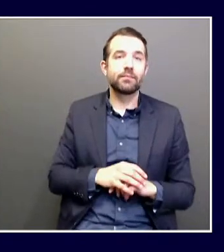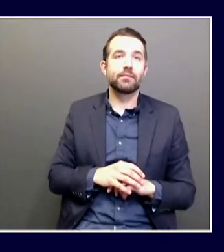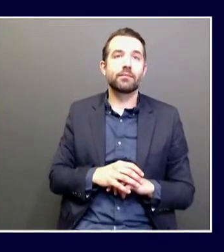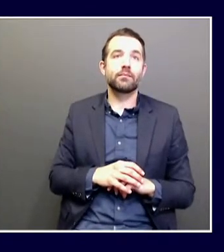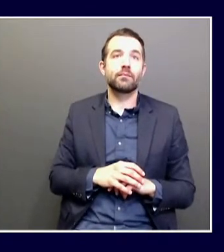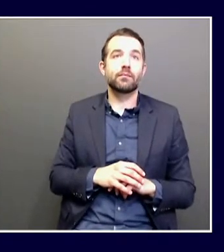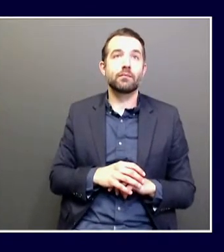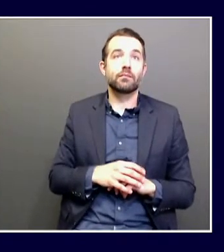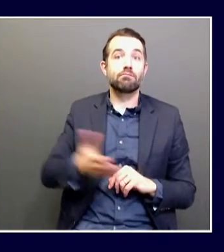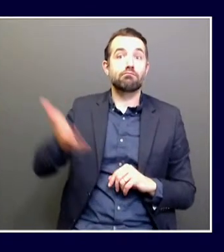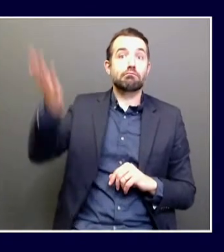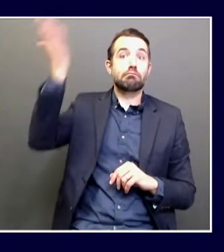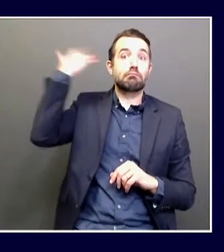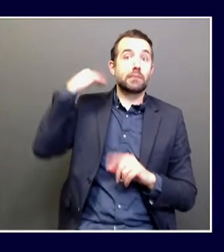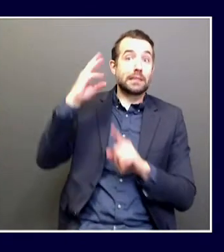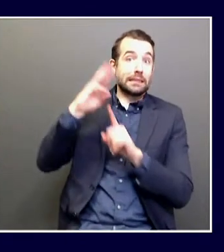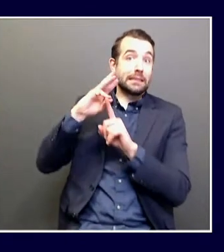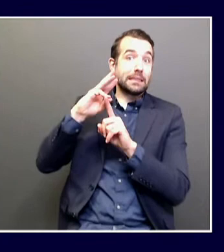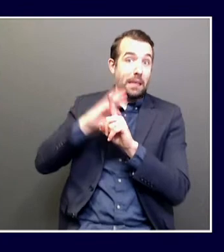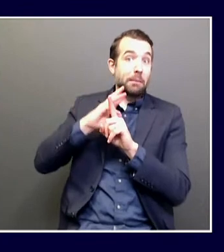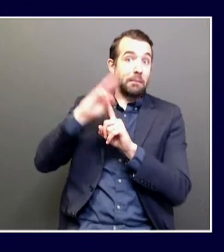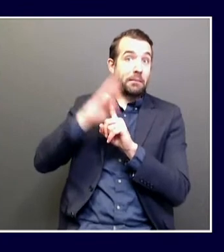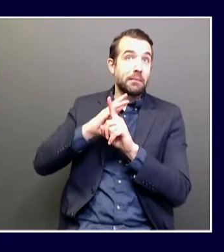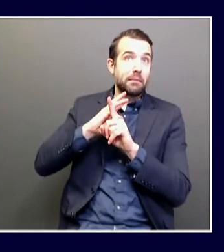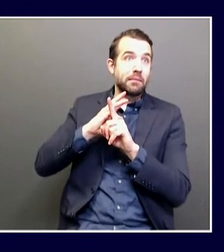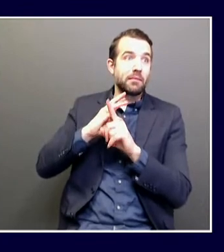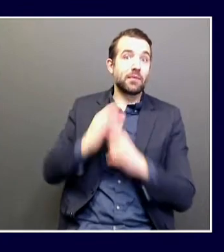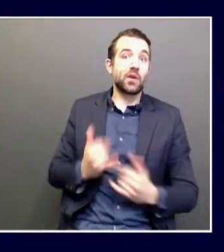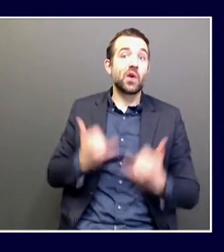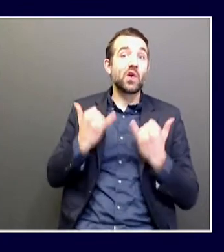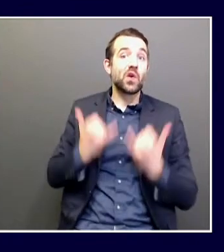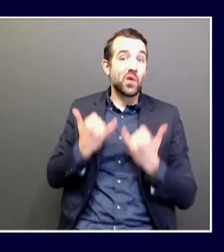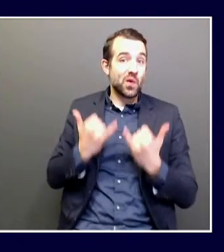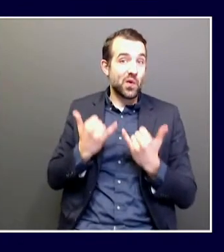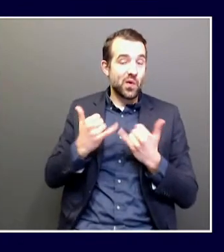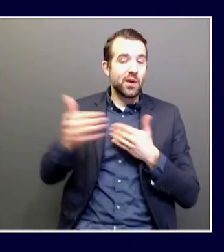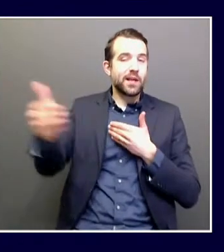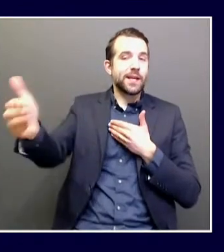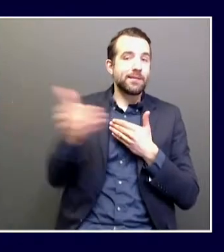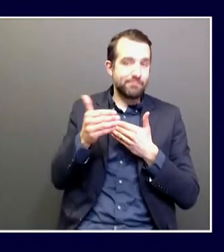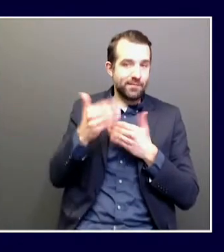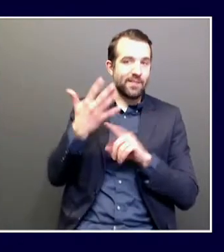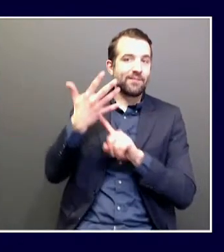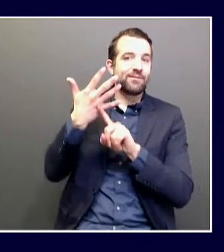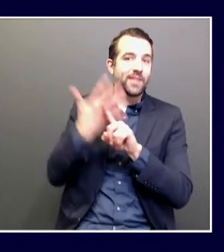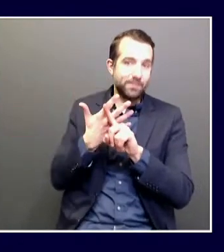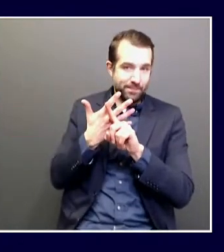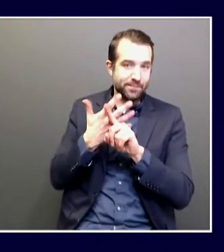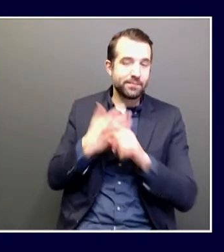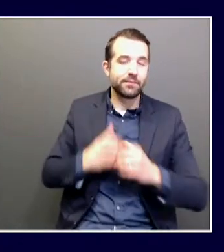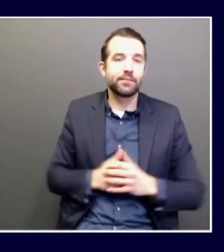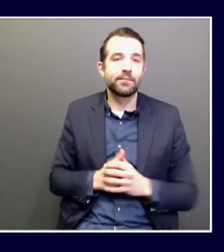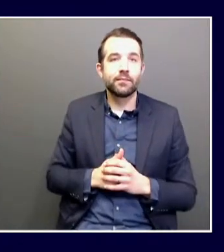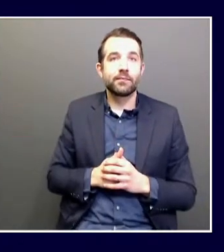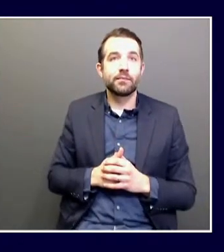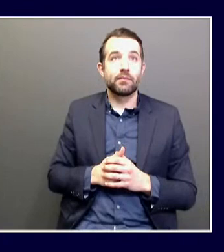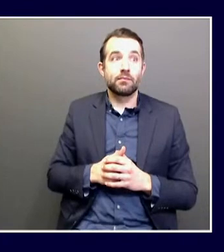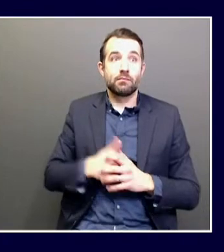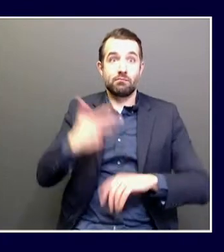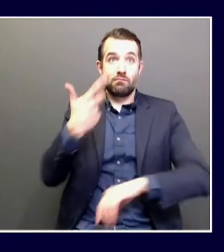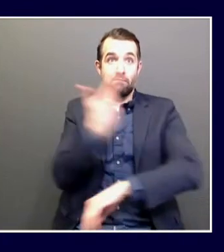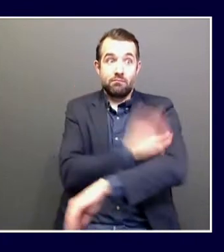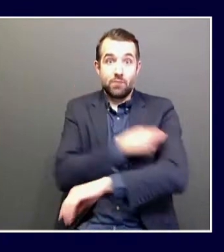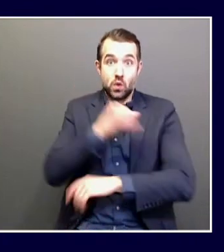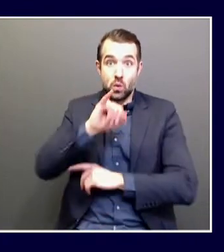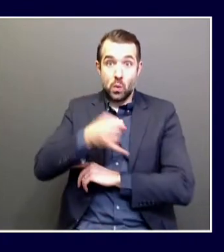everyone 12 and over. Now, those who received the 1-shot Johnson & Johnson vaccine are still urged to get a second